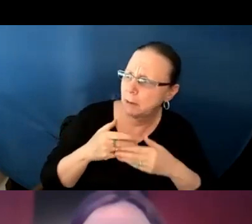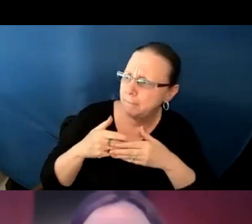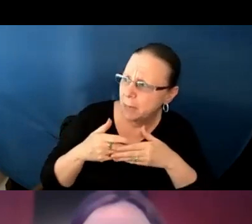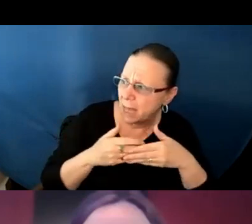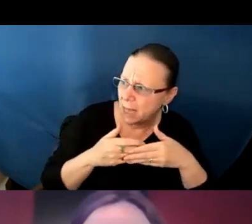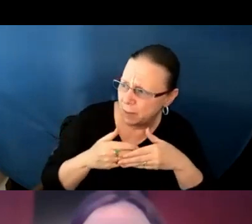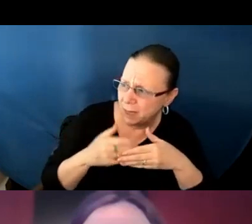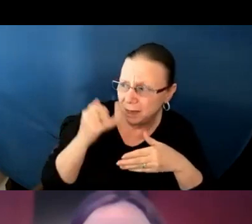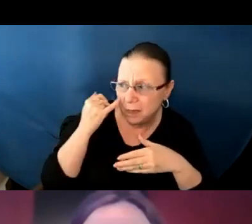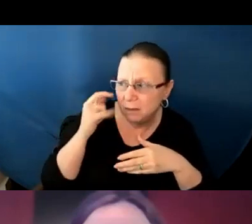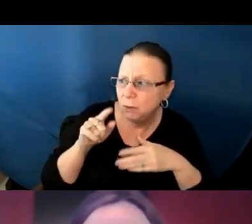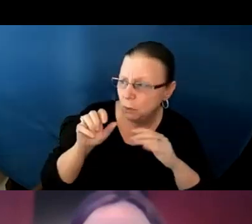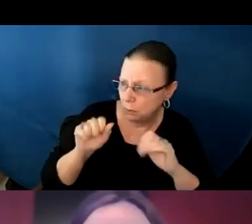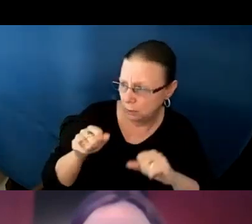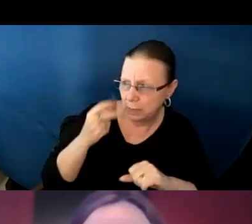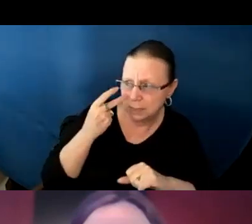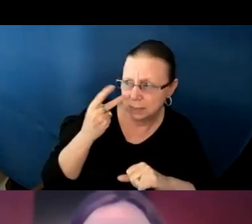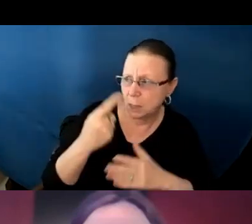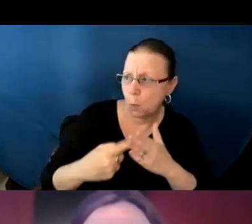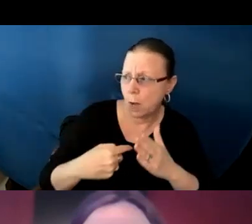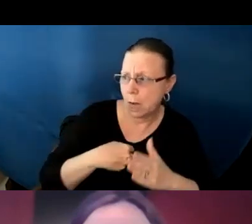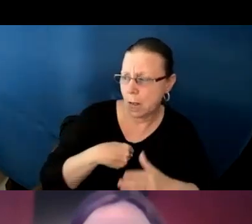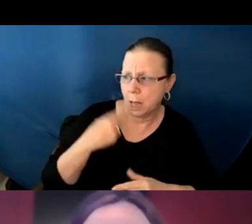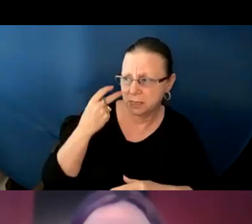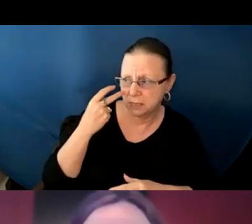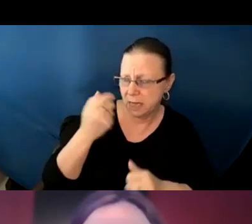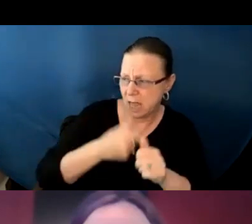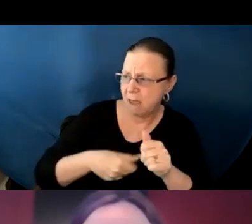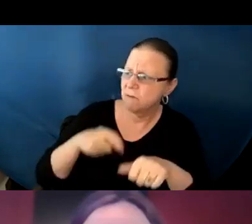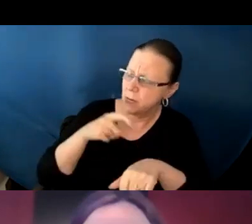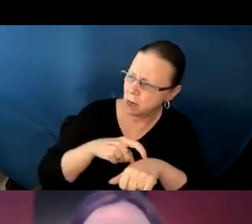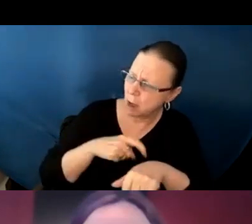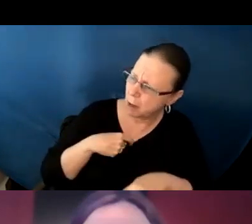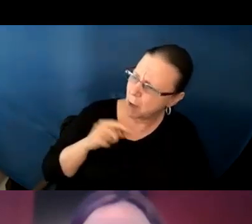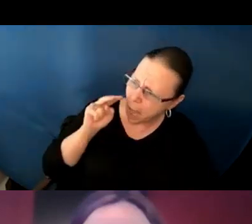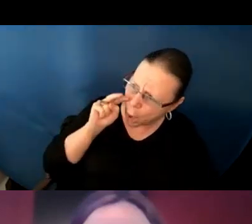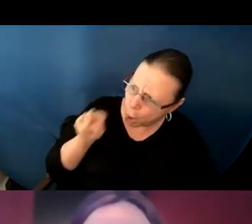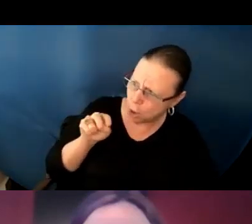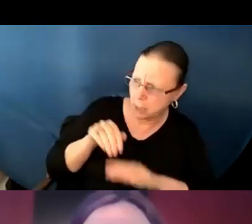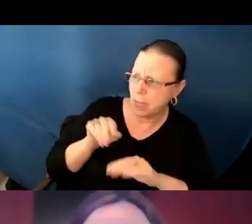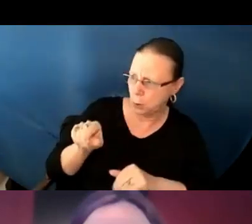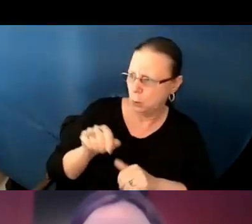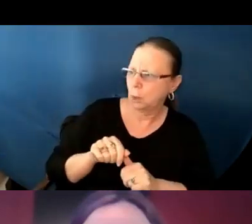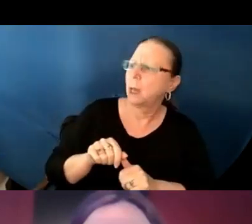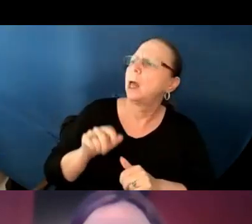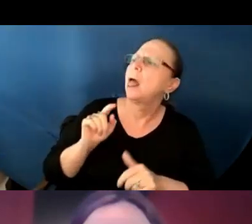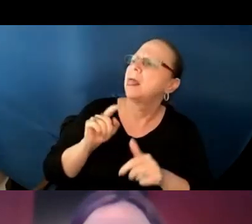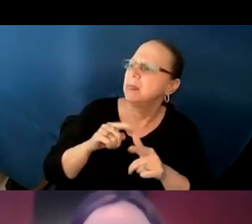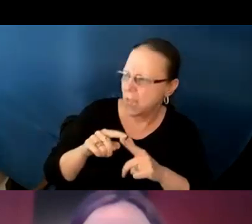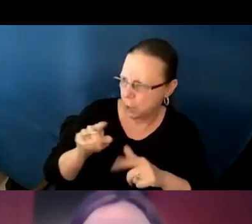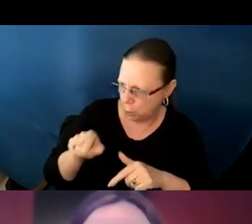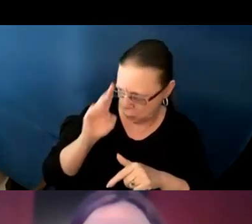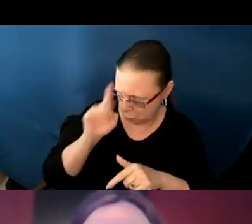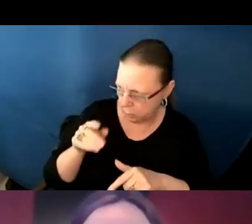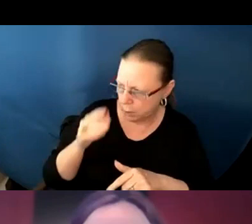if you could see what I see every time that I look at you, then you would know how great